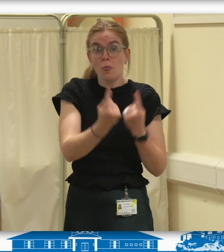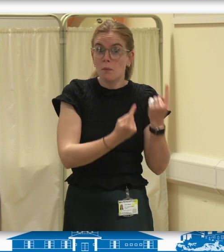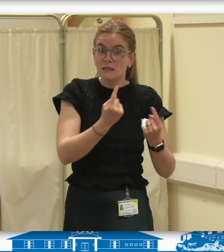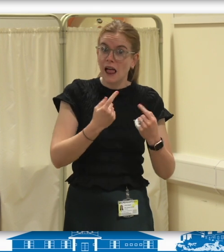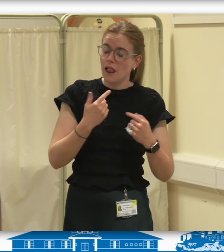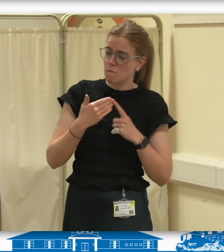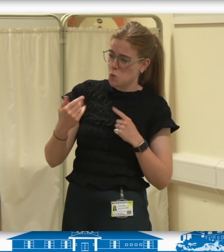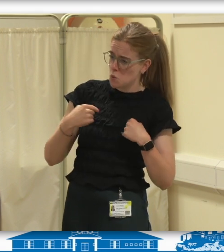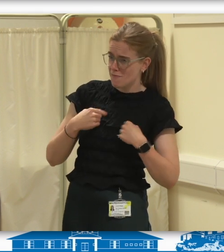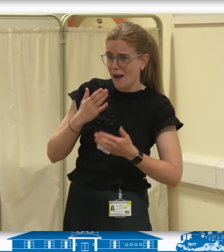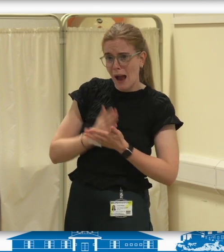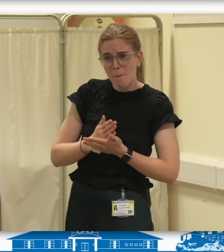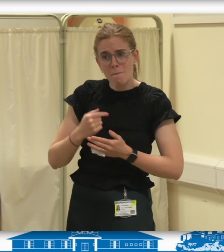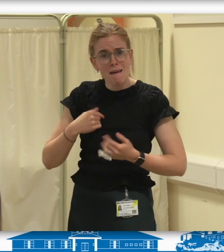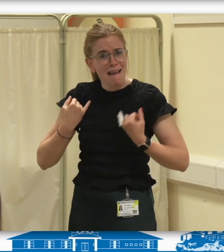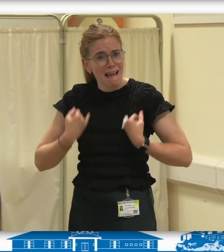ill?